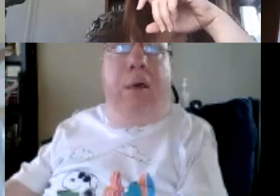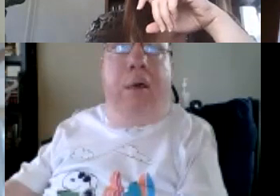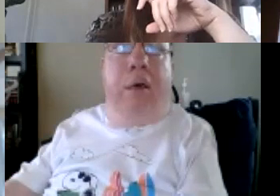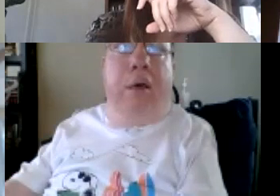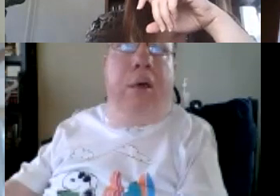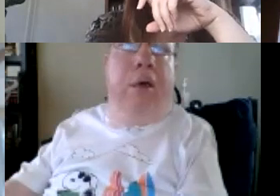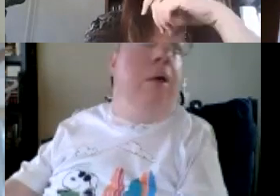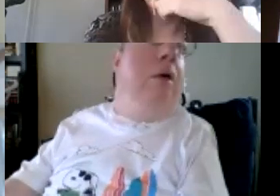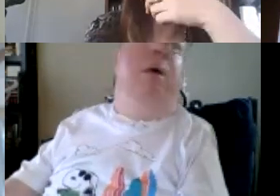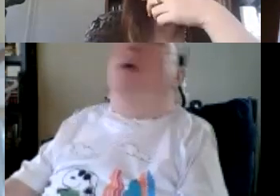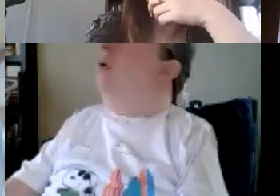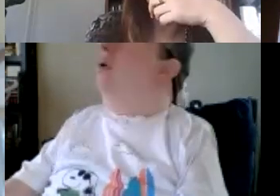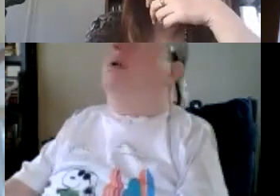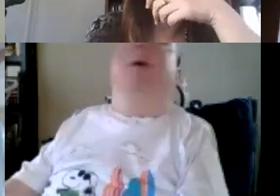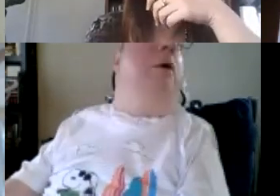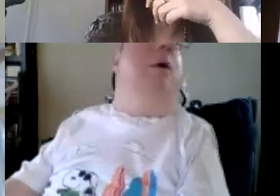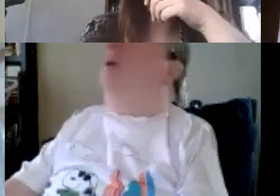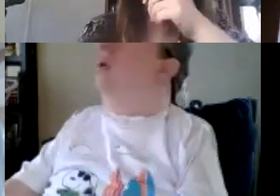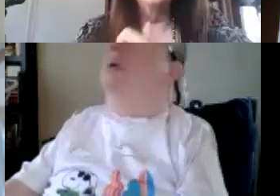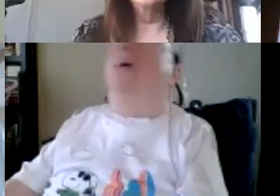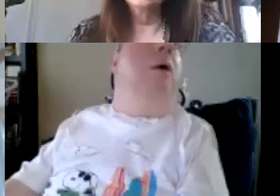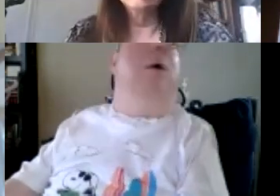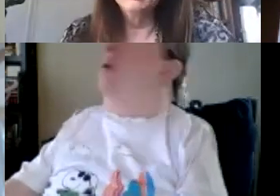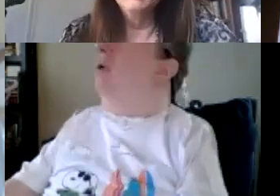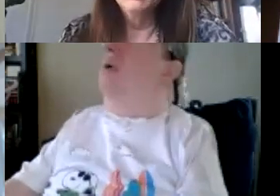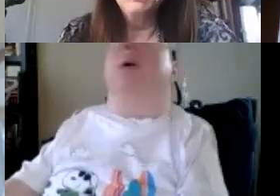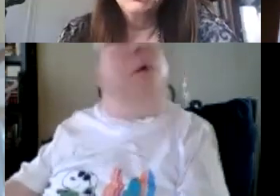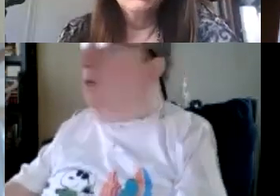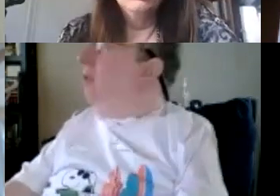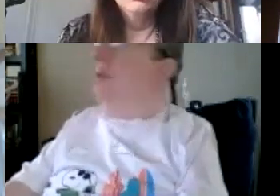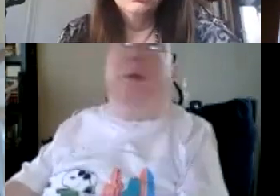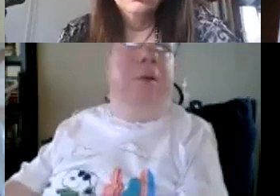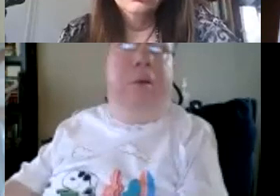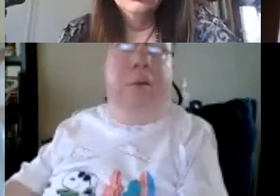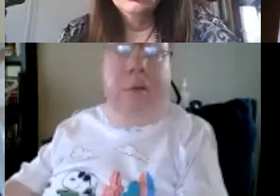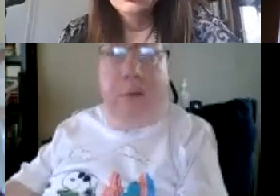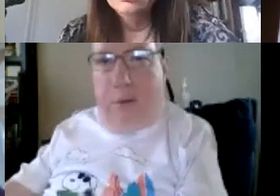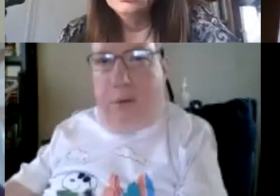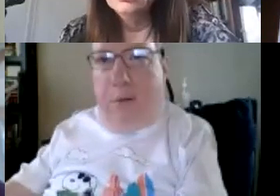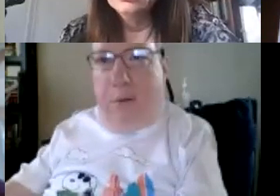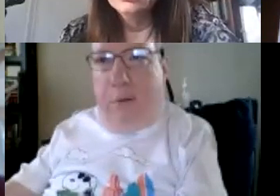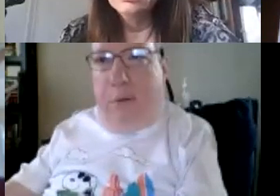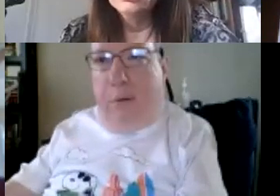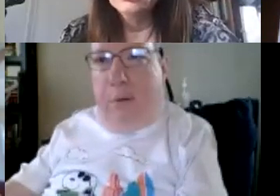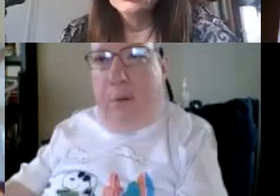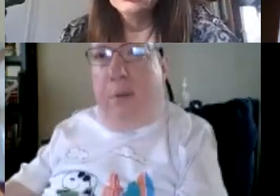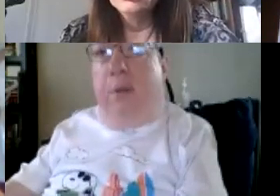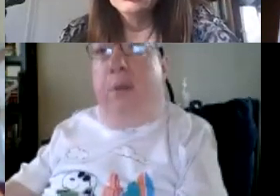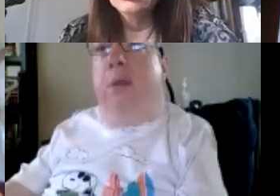box. Guillermo Gonzalez is asking how people can get